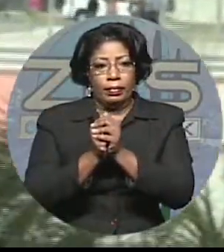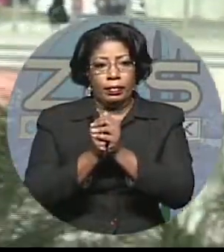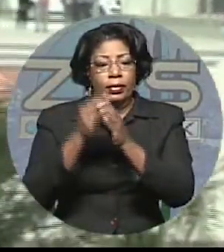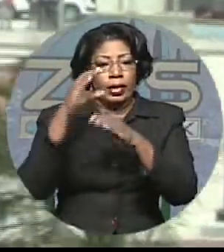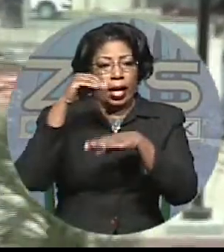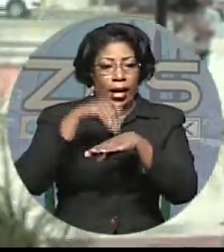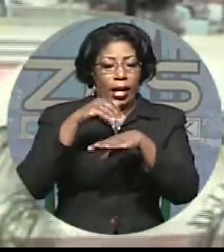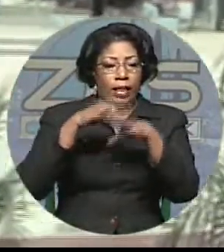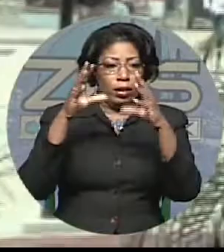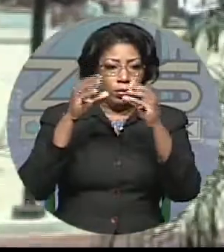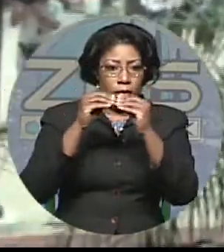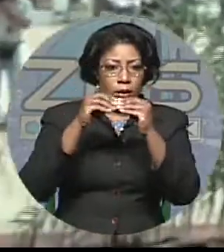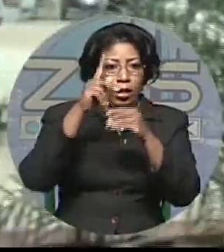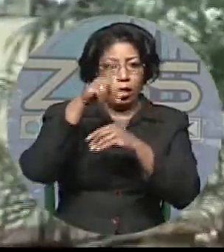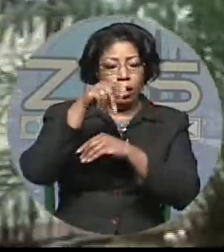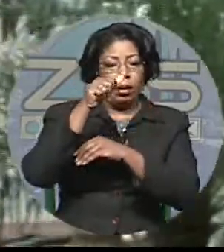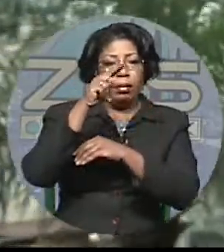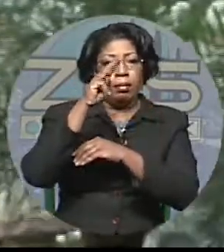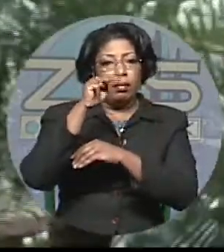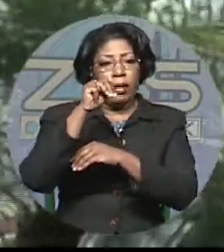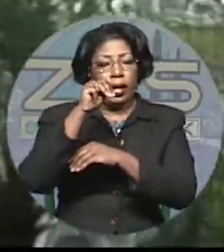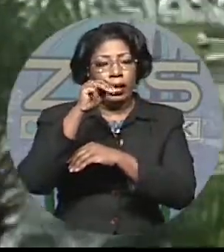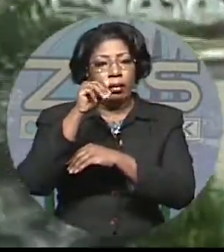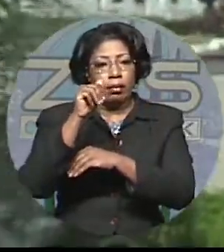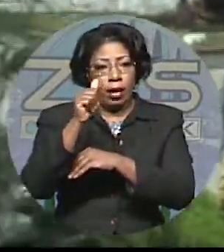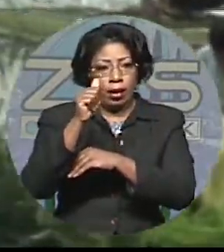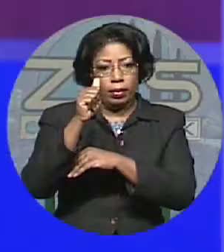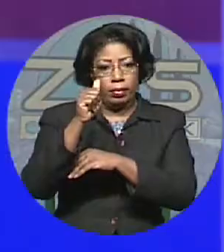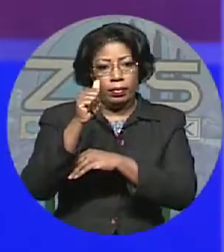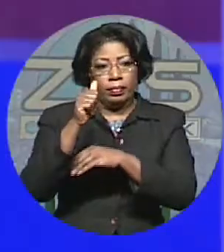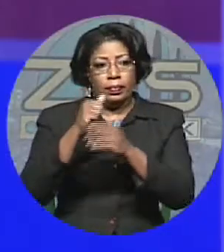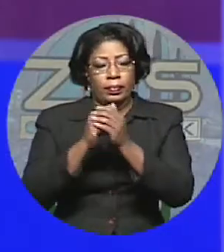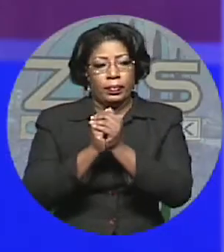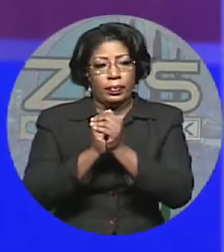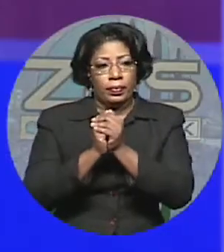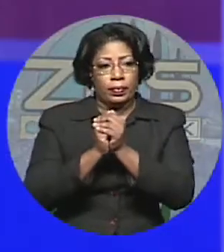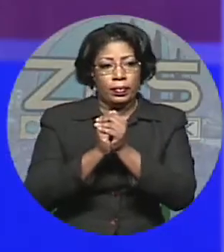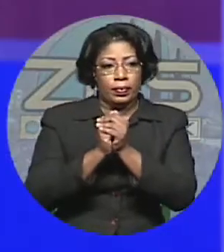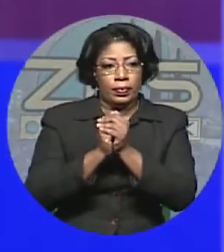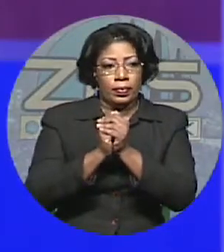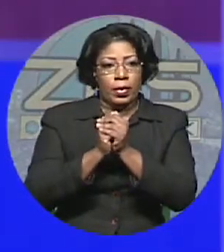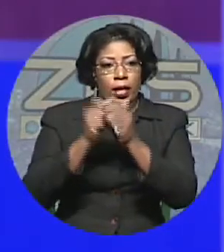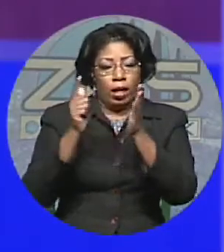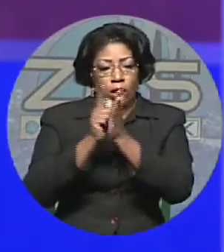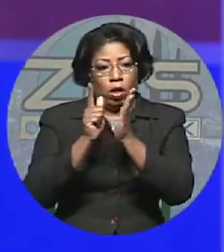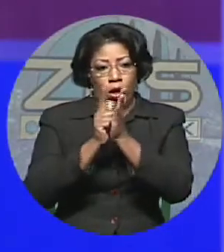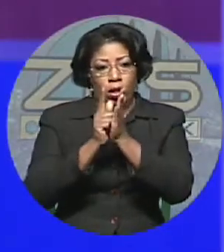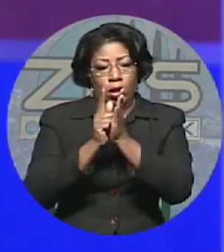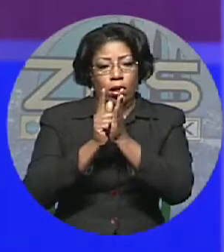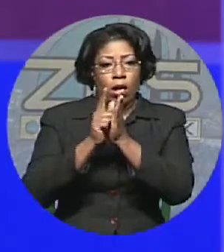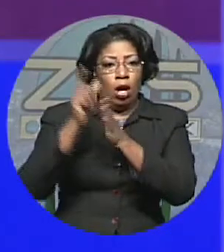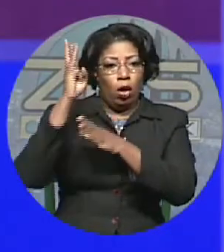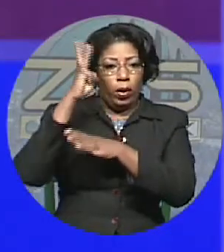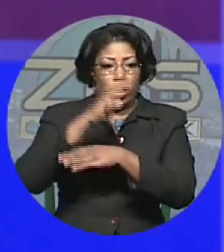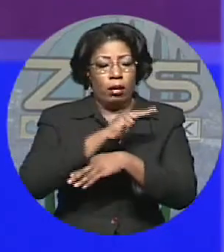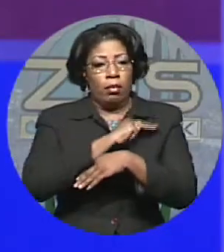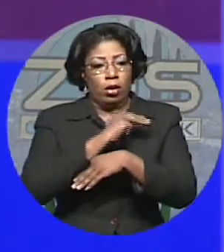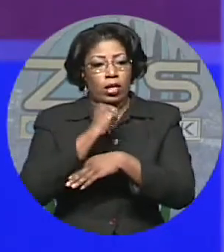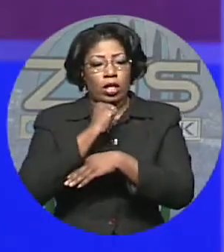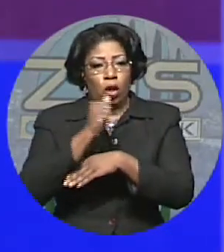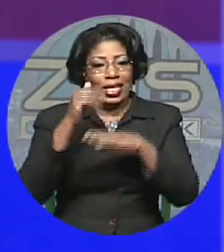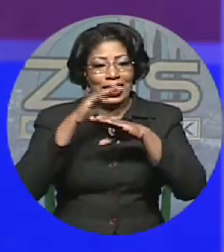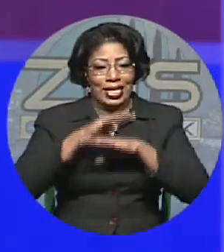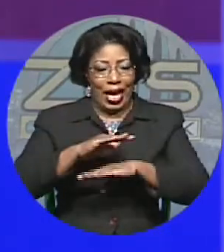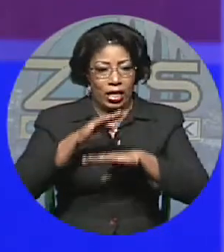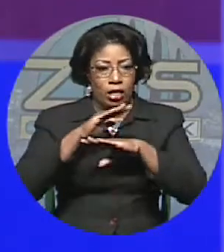of the Americas, I'm Opal Roach, ZNS Network News. Prominent attorney Wayne Monroe says he is not satisfied with the